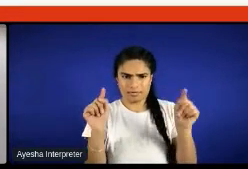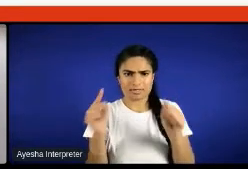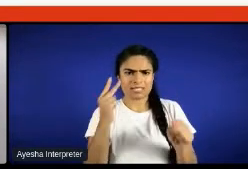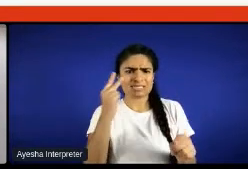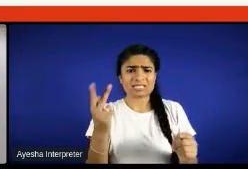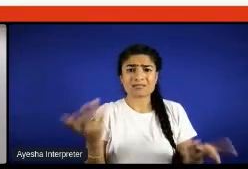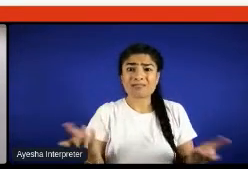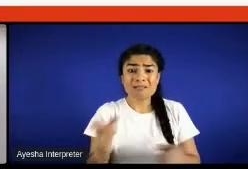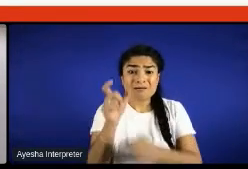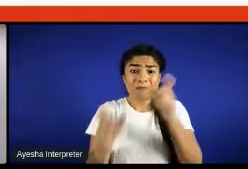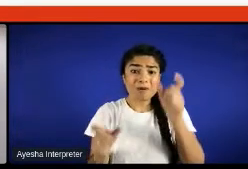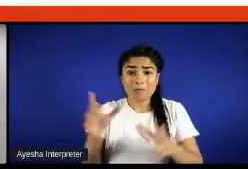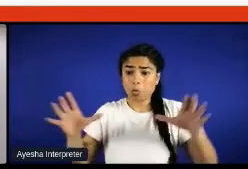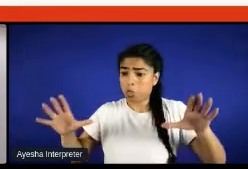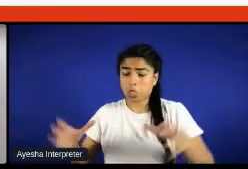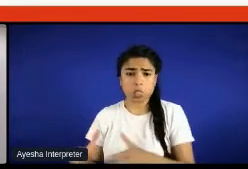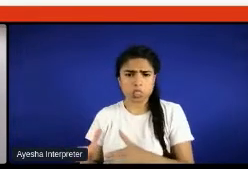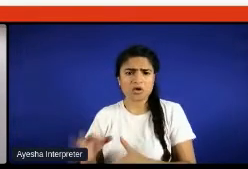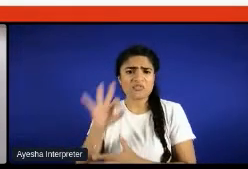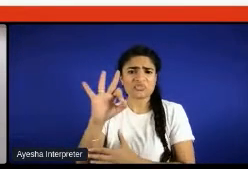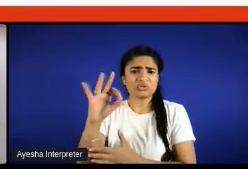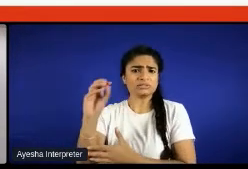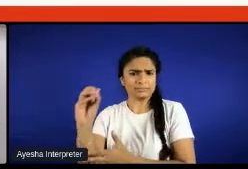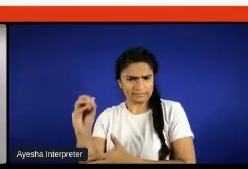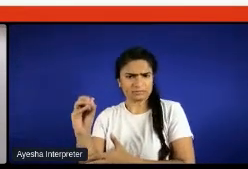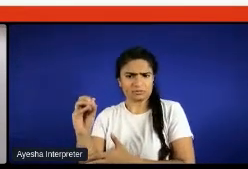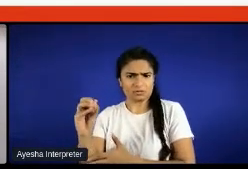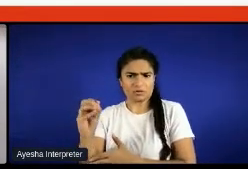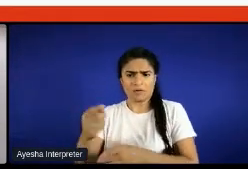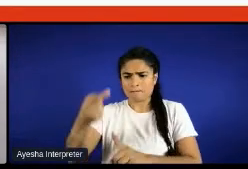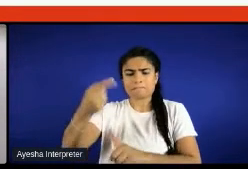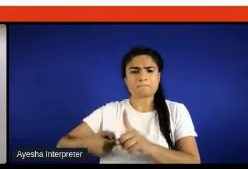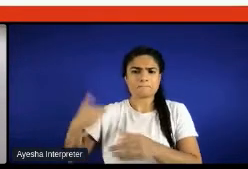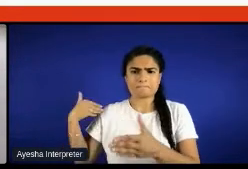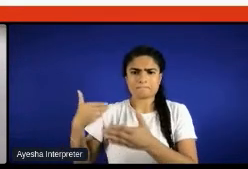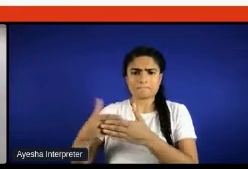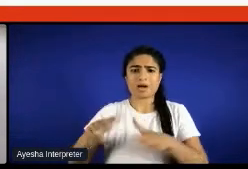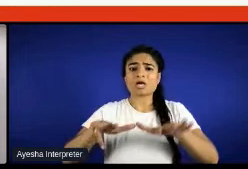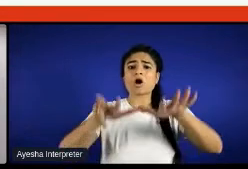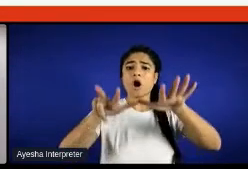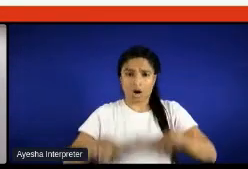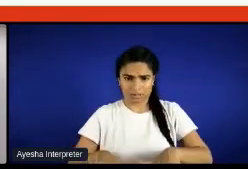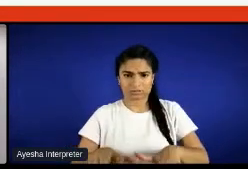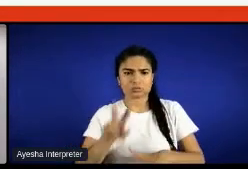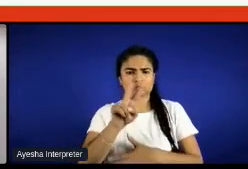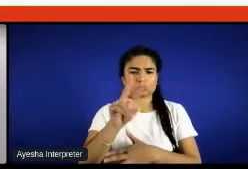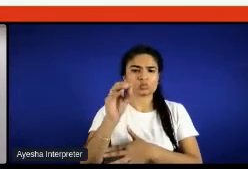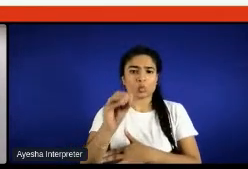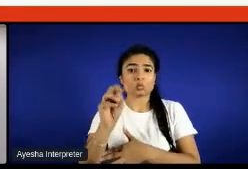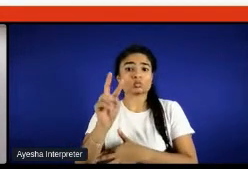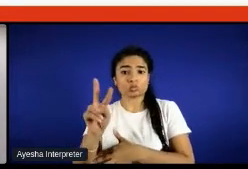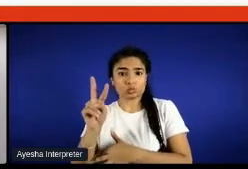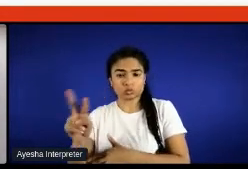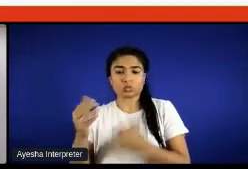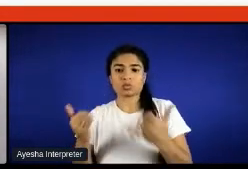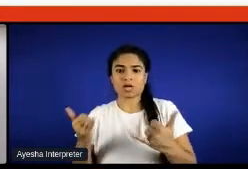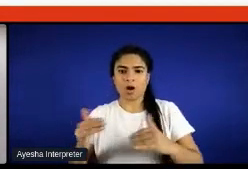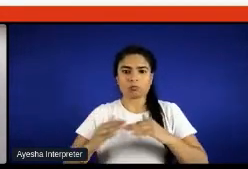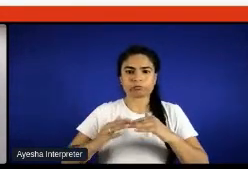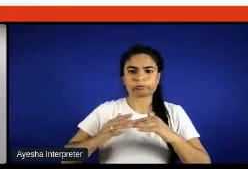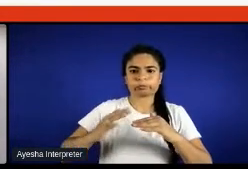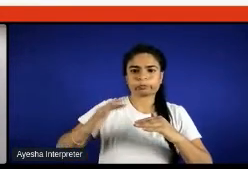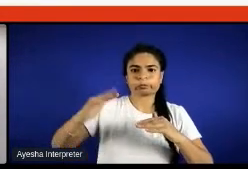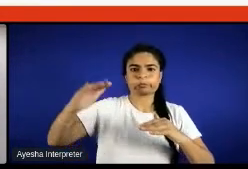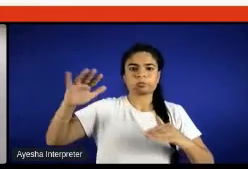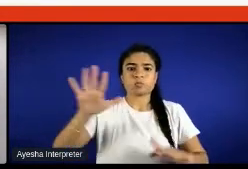last month, August 2022, we have received 57 feedback